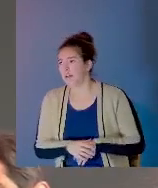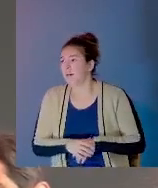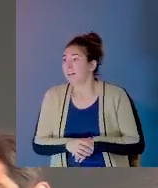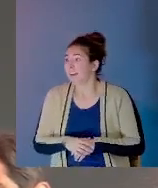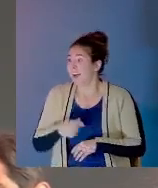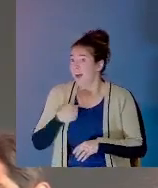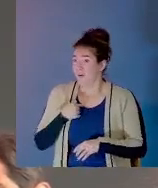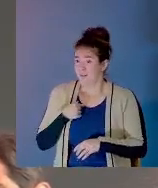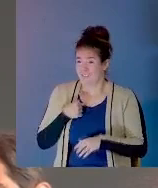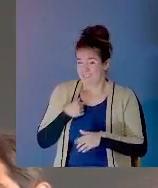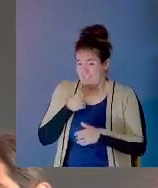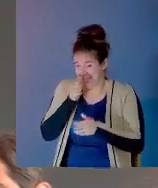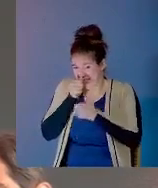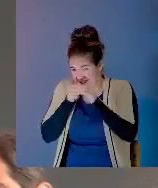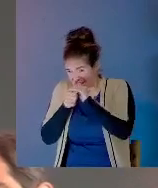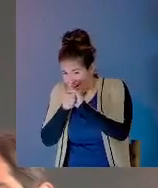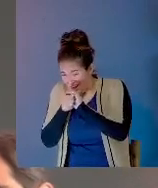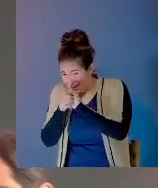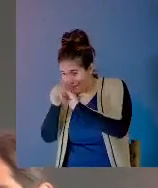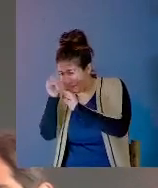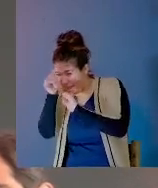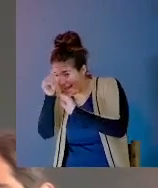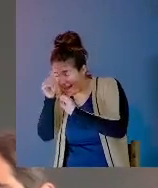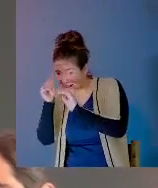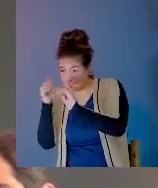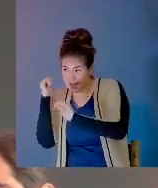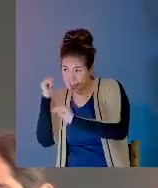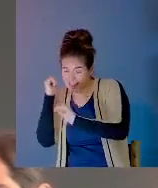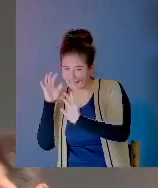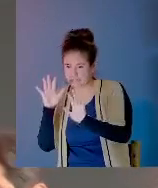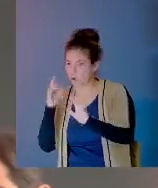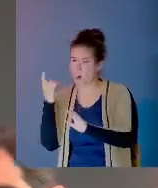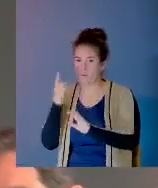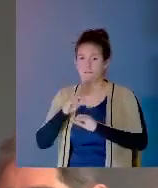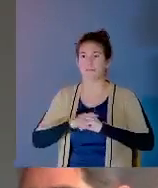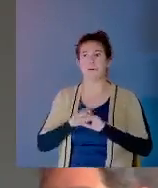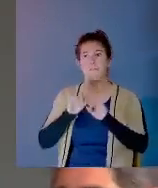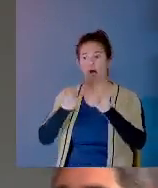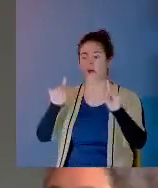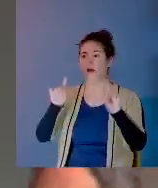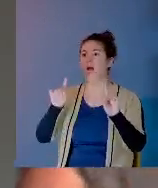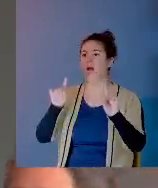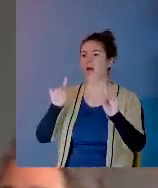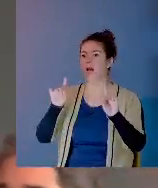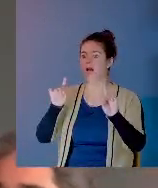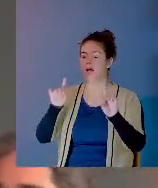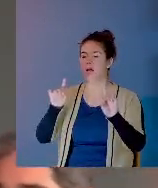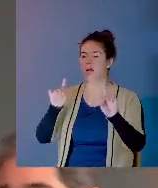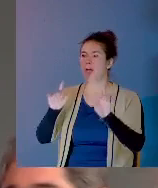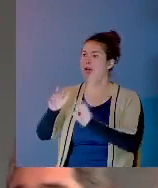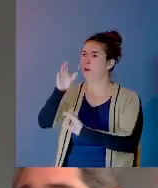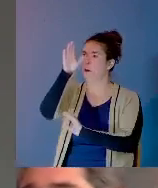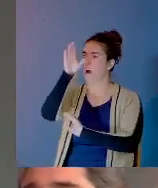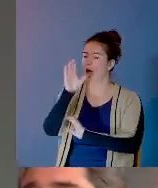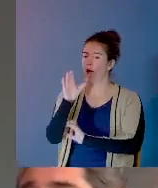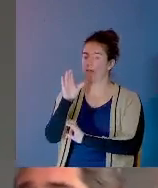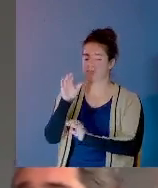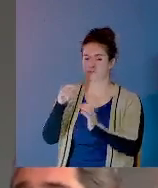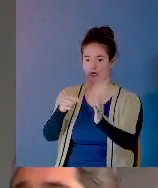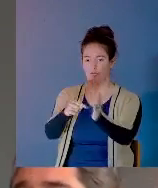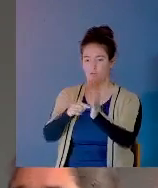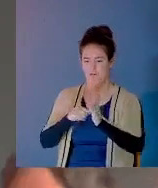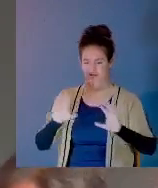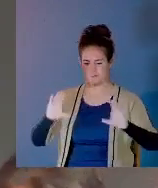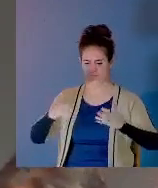in the back. I mean, I still do. But anyways, he gave me this wonderful group of people, and it was